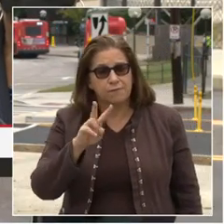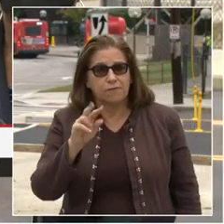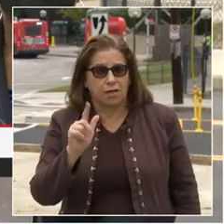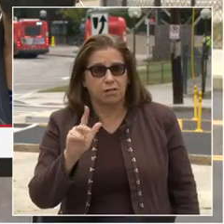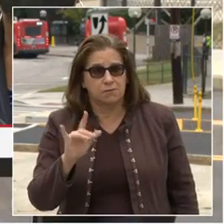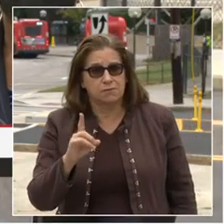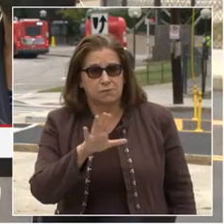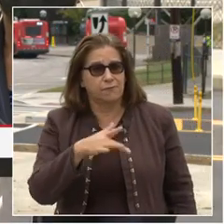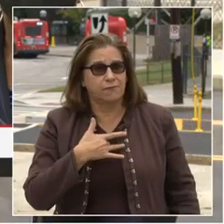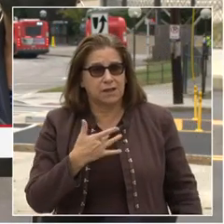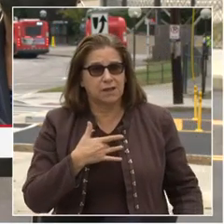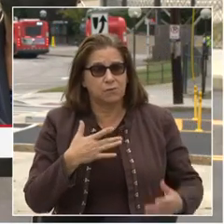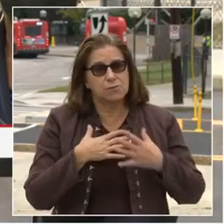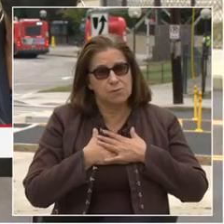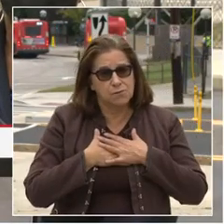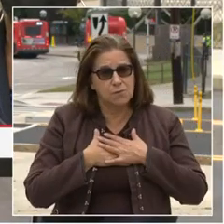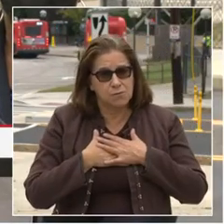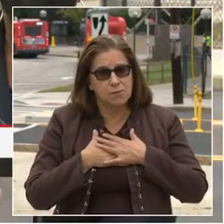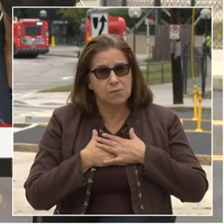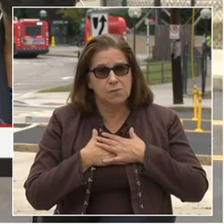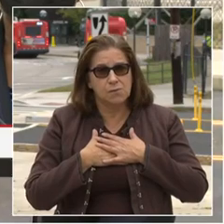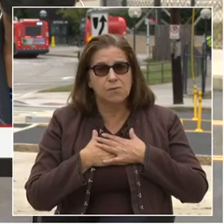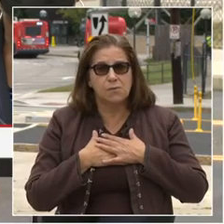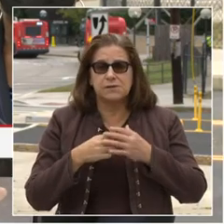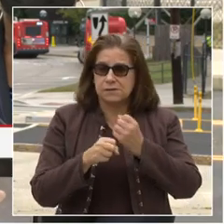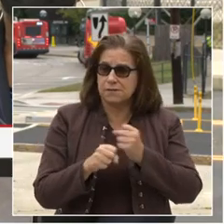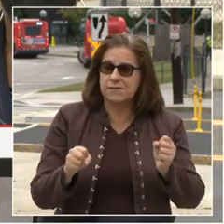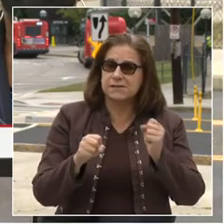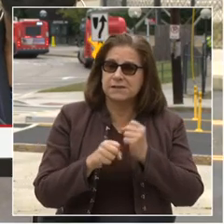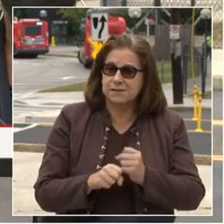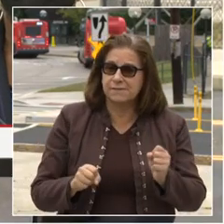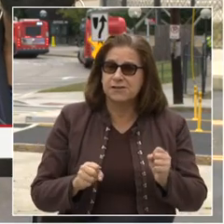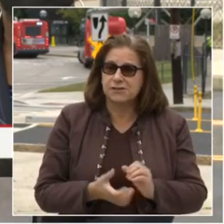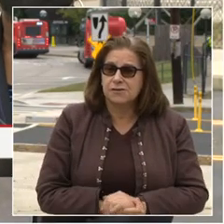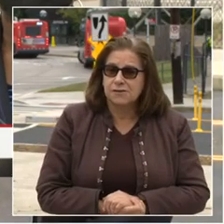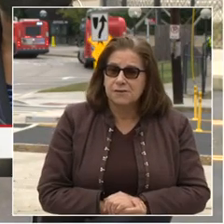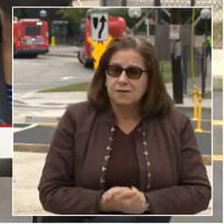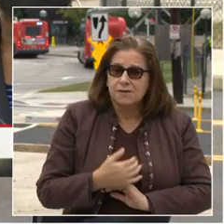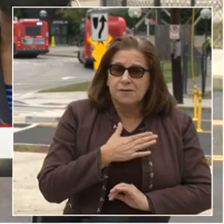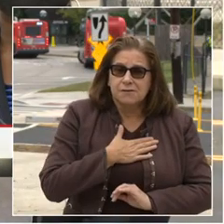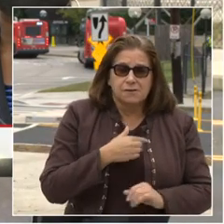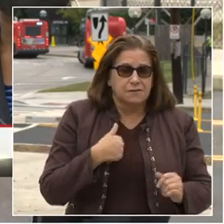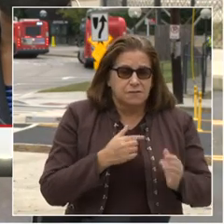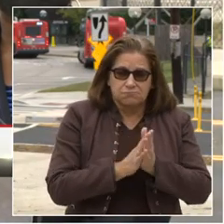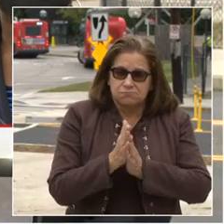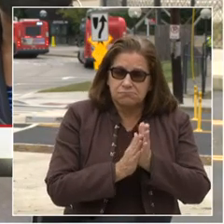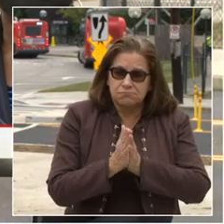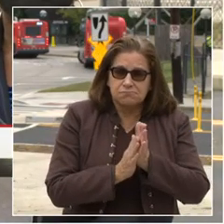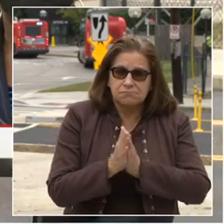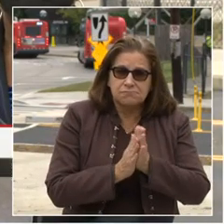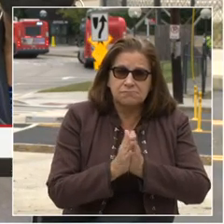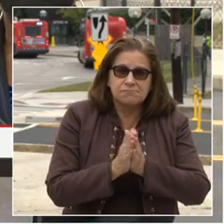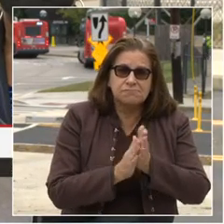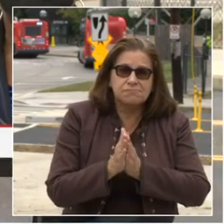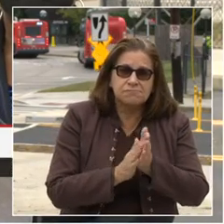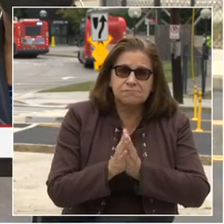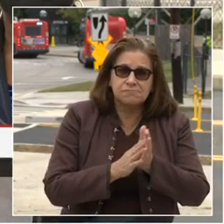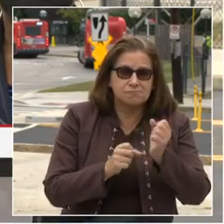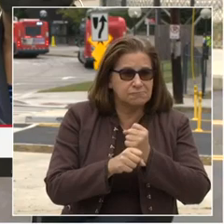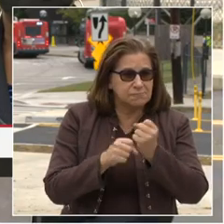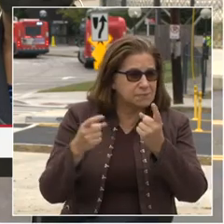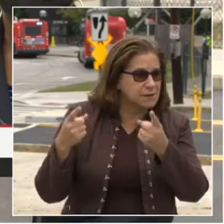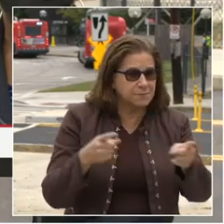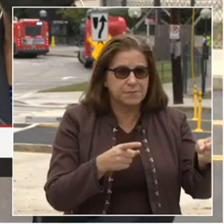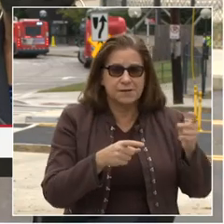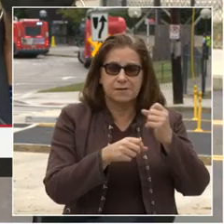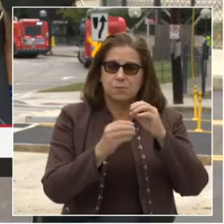roadways. That same passion is what keeps us at DDOT, the staff, committed to doing what is needed to make our streets safe. So I want